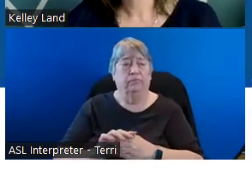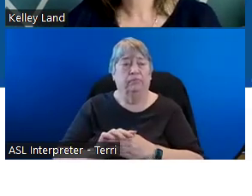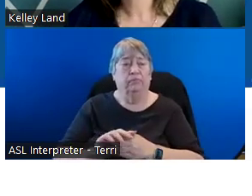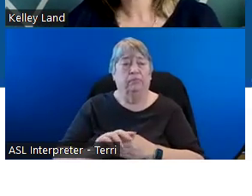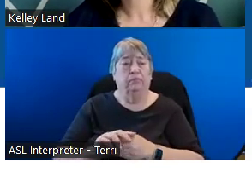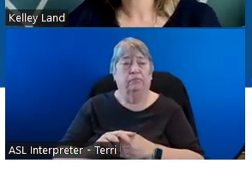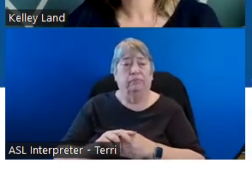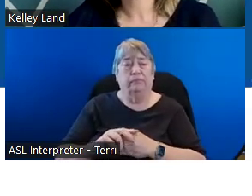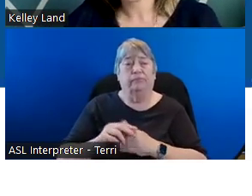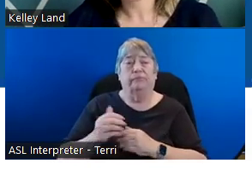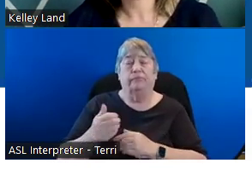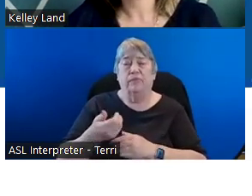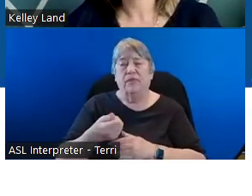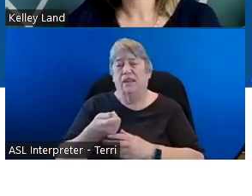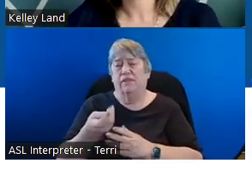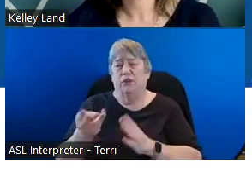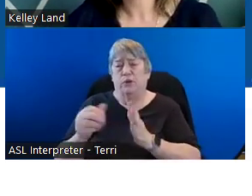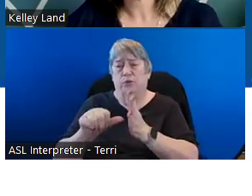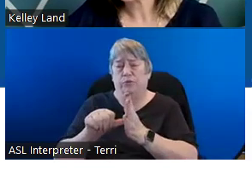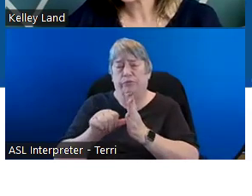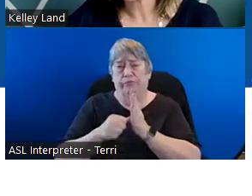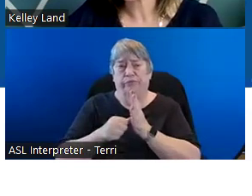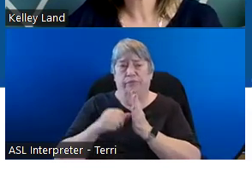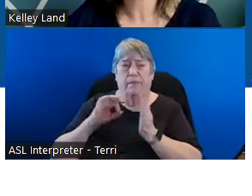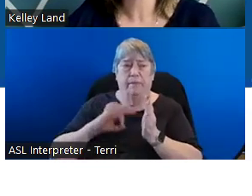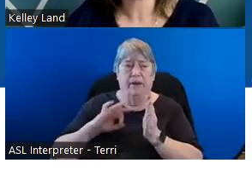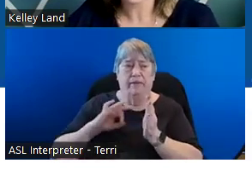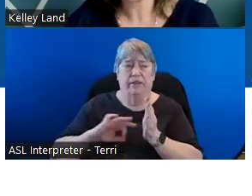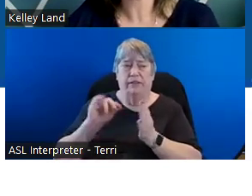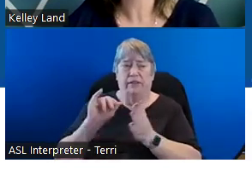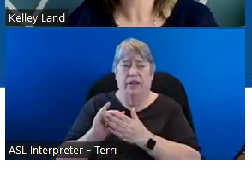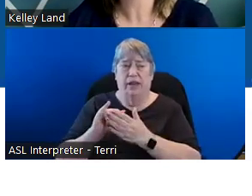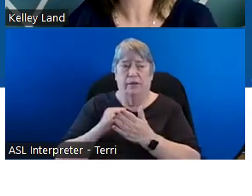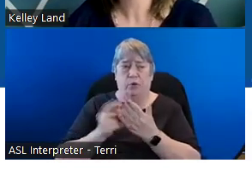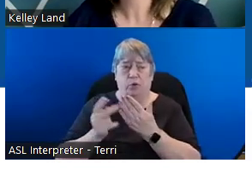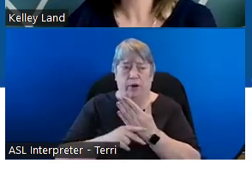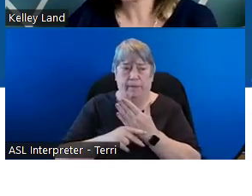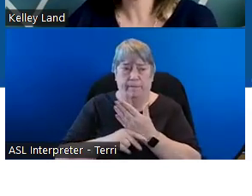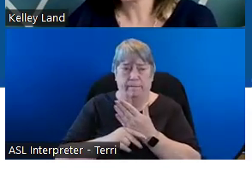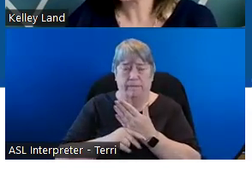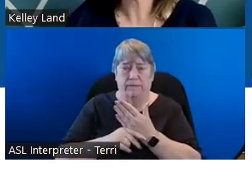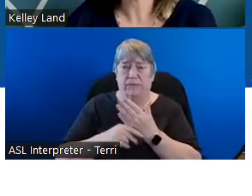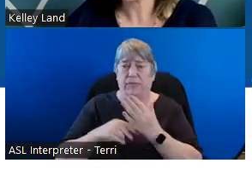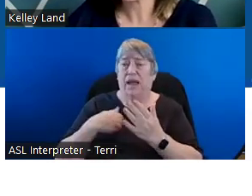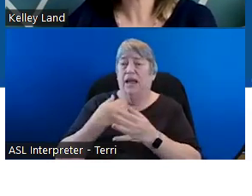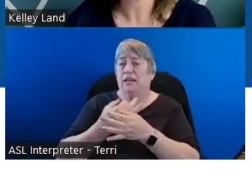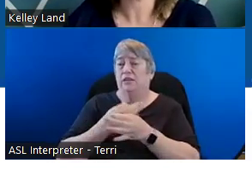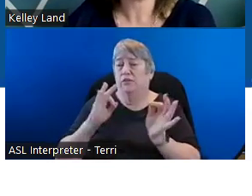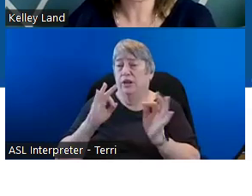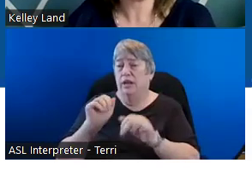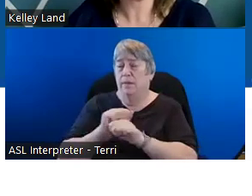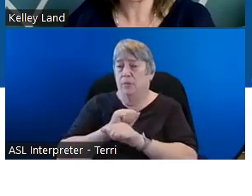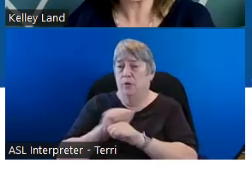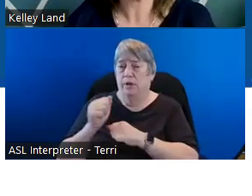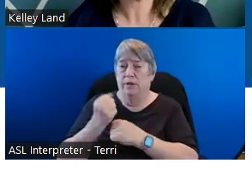And just a few highlighted benefits of the program is one, it does give those free employment supports on